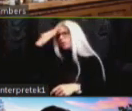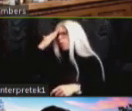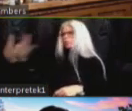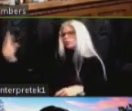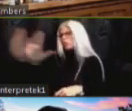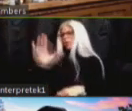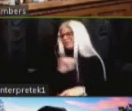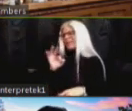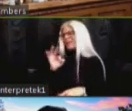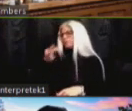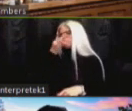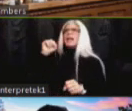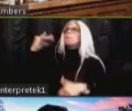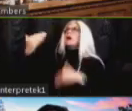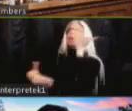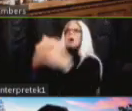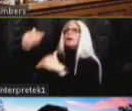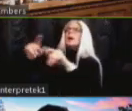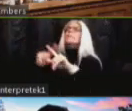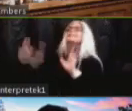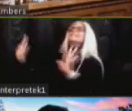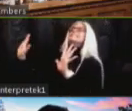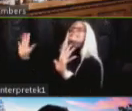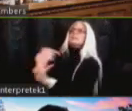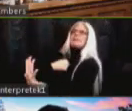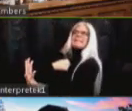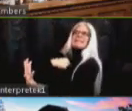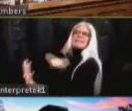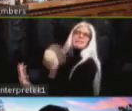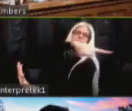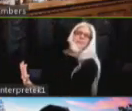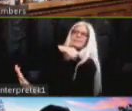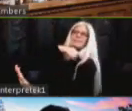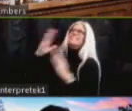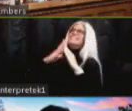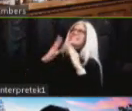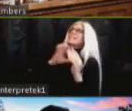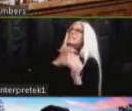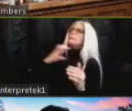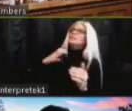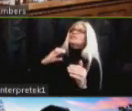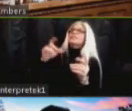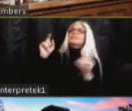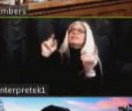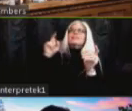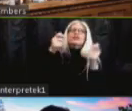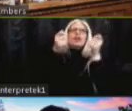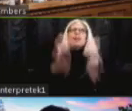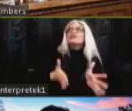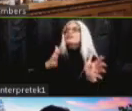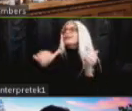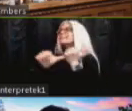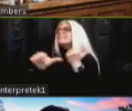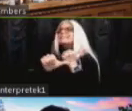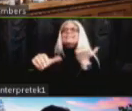So I just think the city manager and the Parks, Recreation, Cultural Affairs Director and the assistant city managers probably